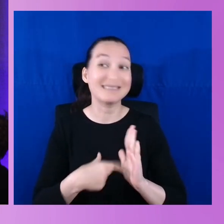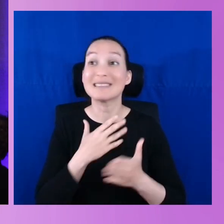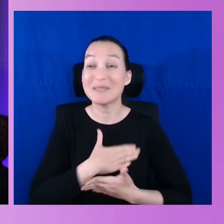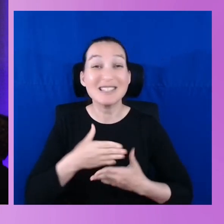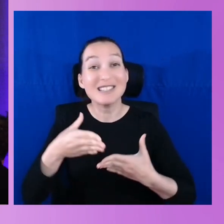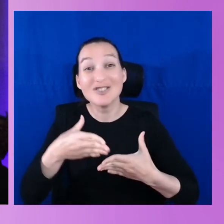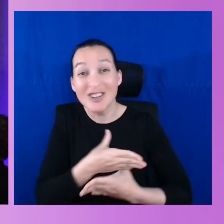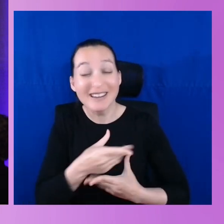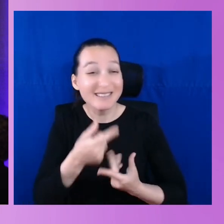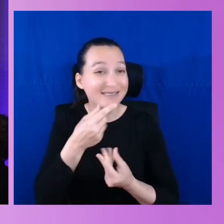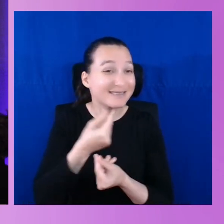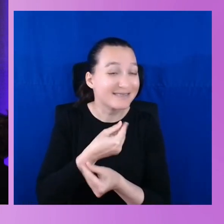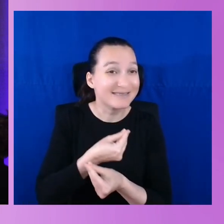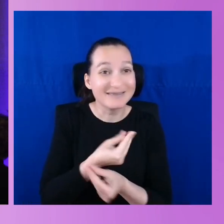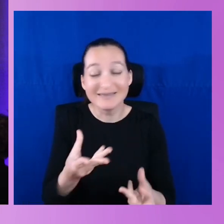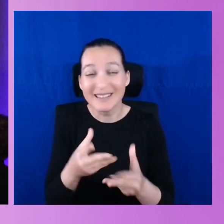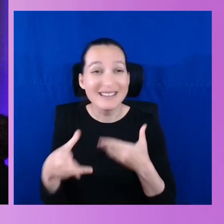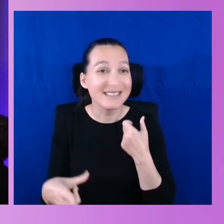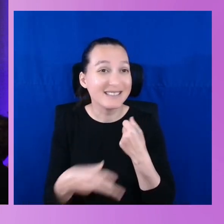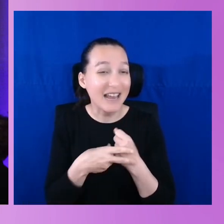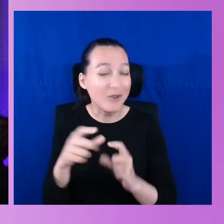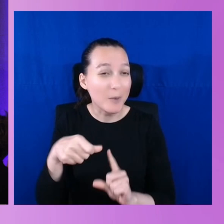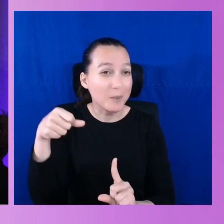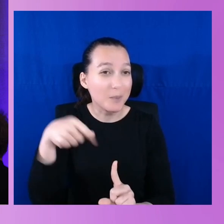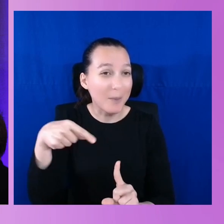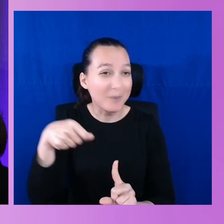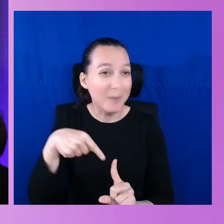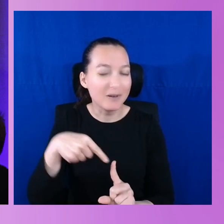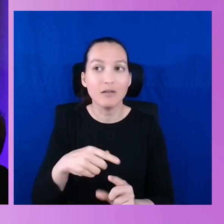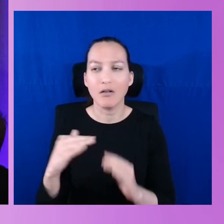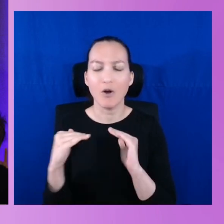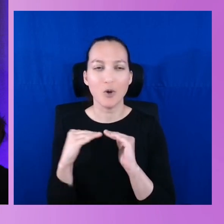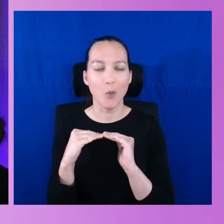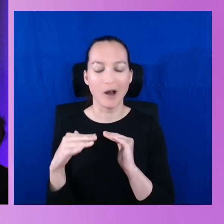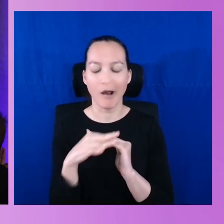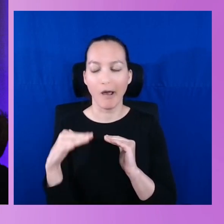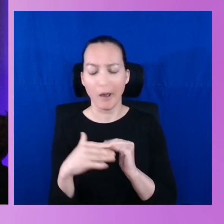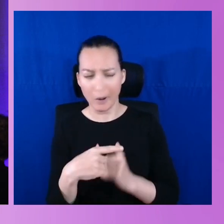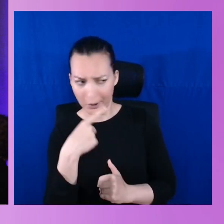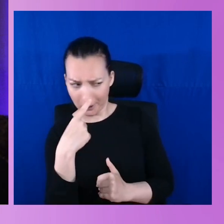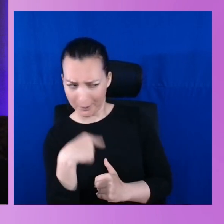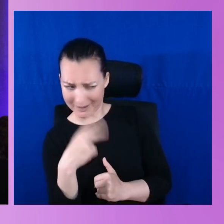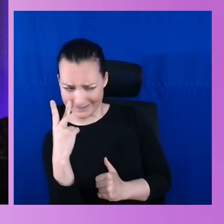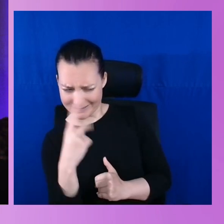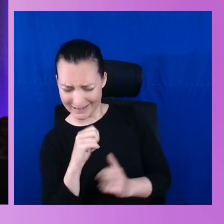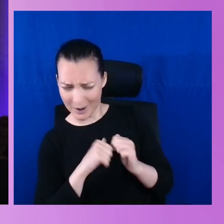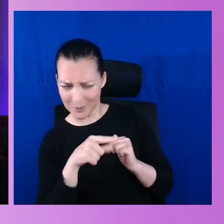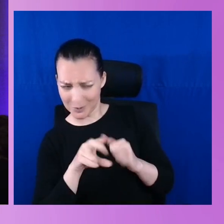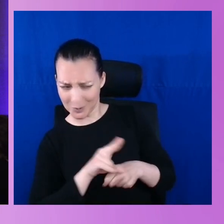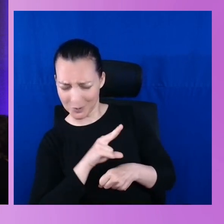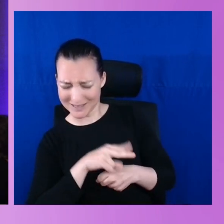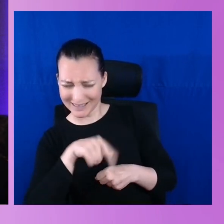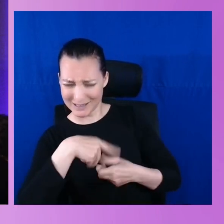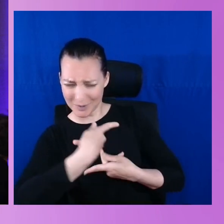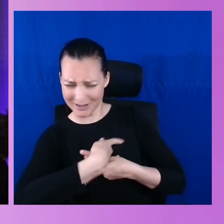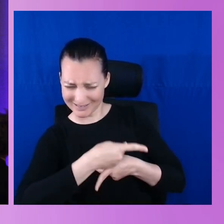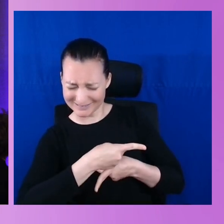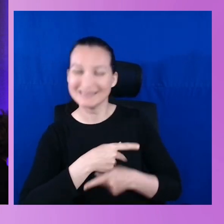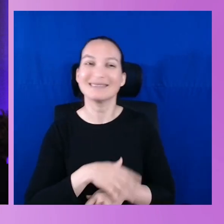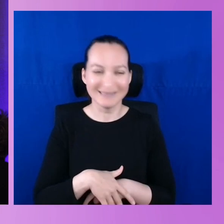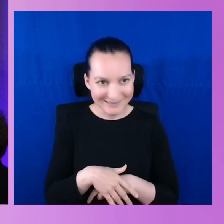and save your prompts, because I'm sure you're going to find coworkers around you that would love to see how you're using the product.